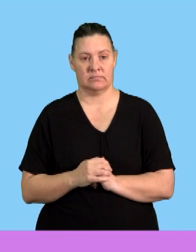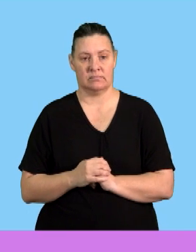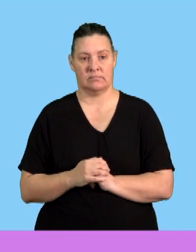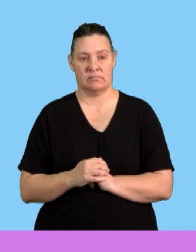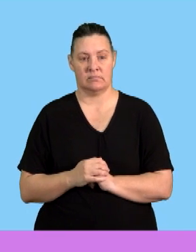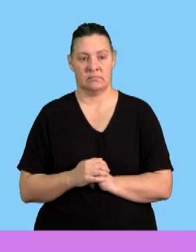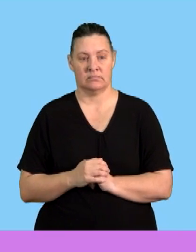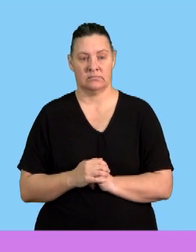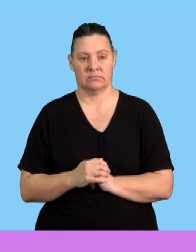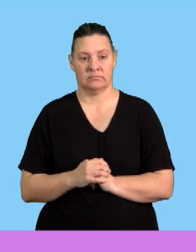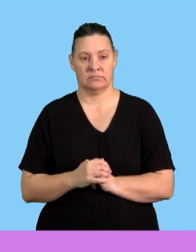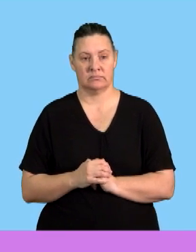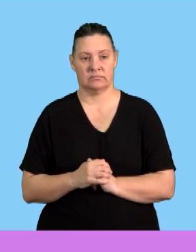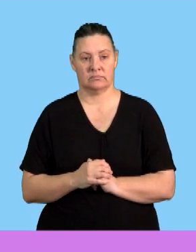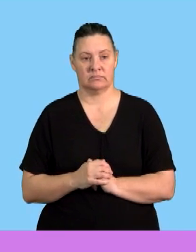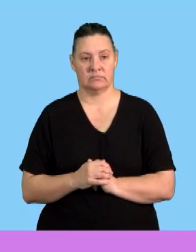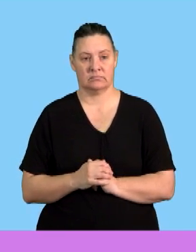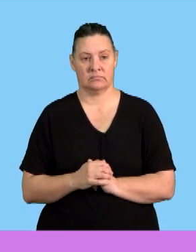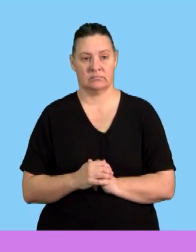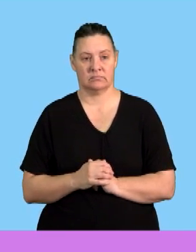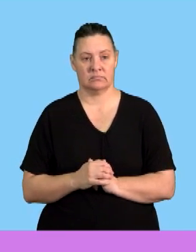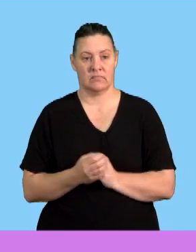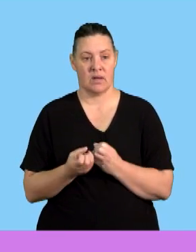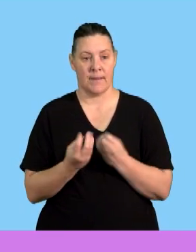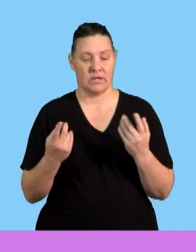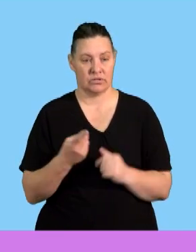and that is